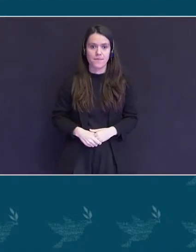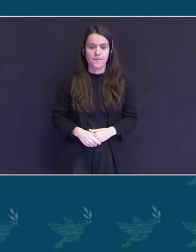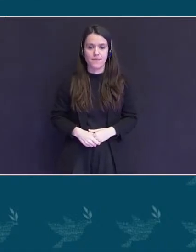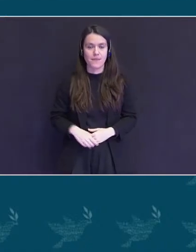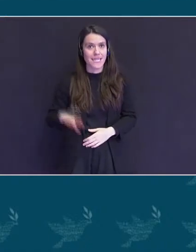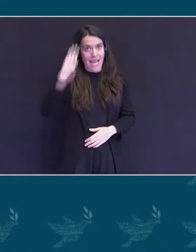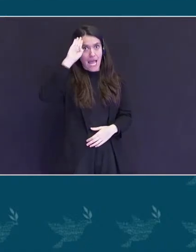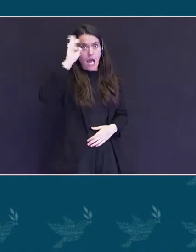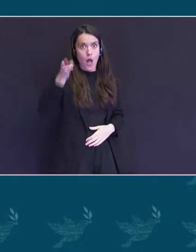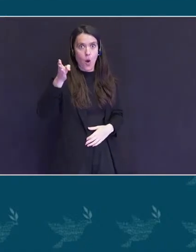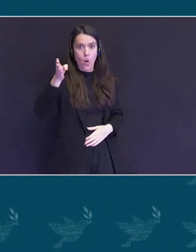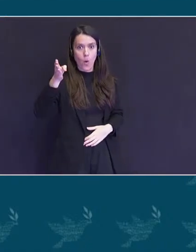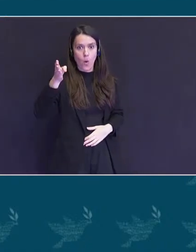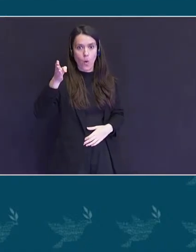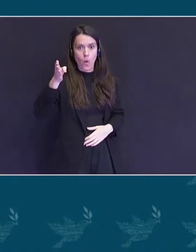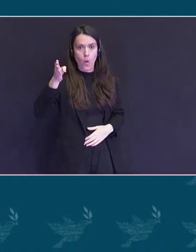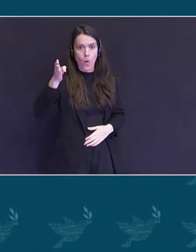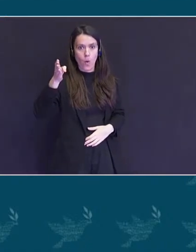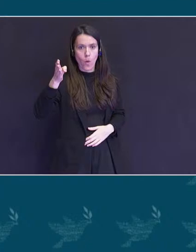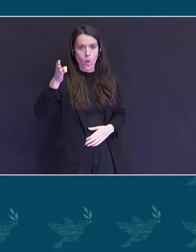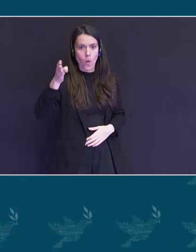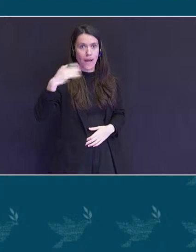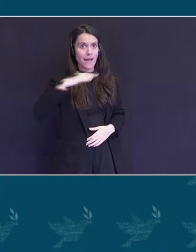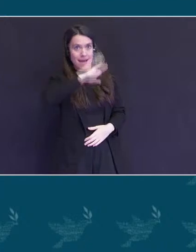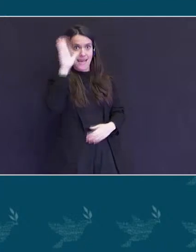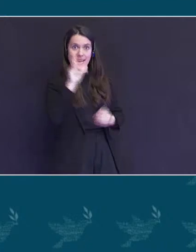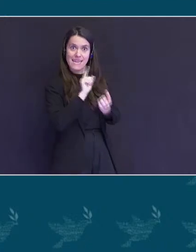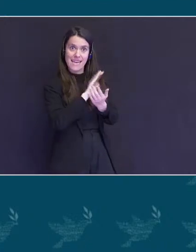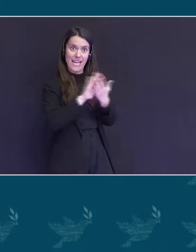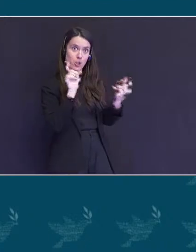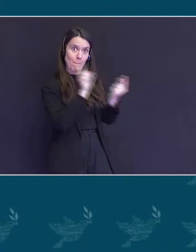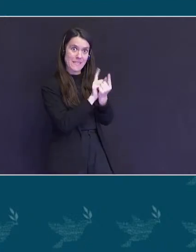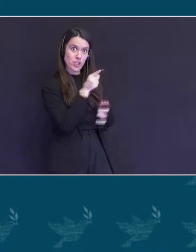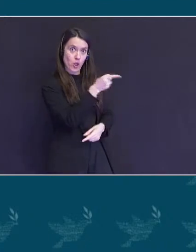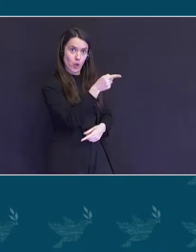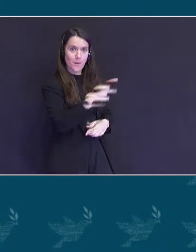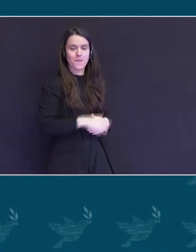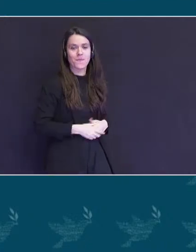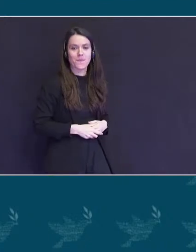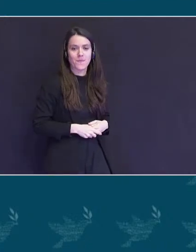Hello, I am Bell Robot. Nice to meet you.